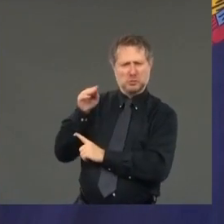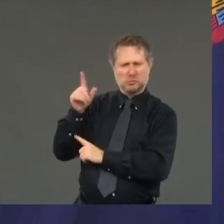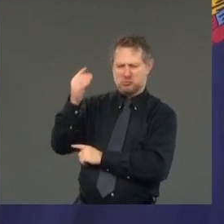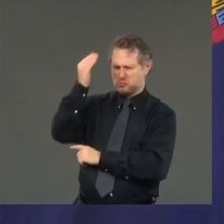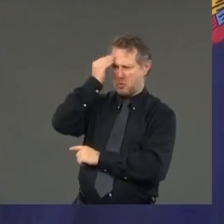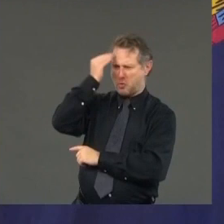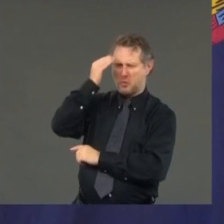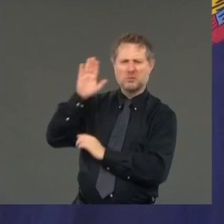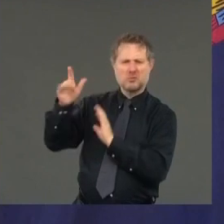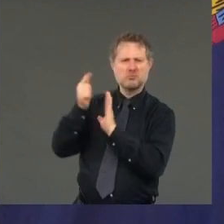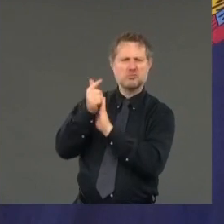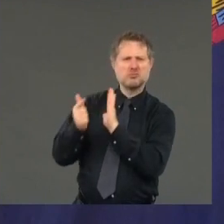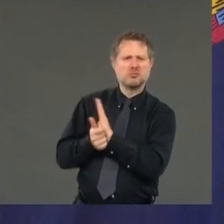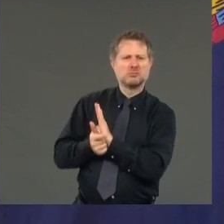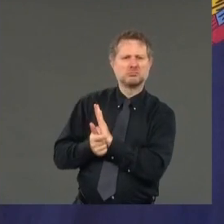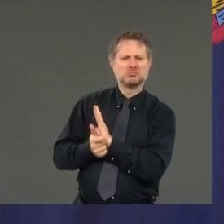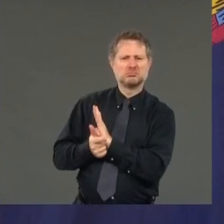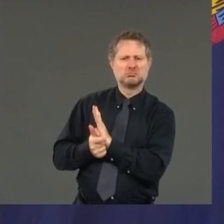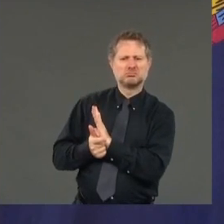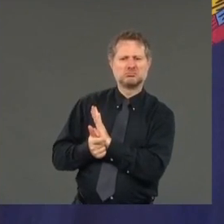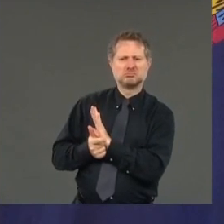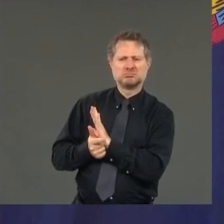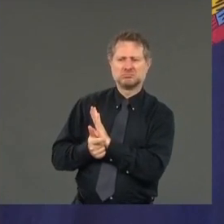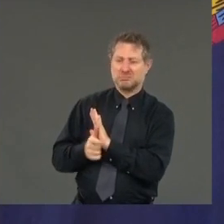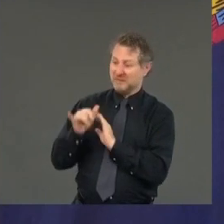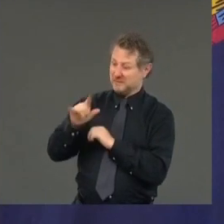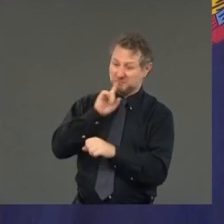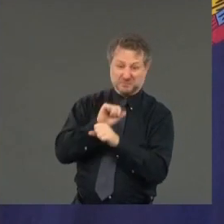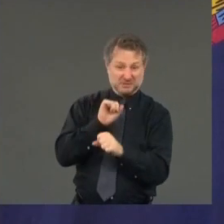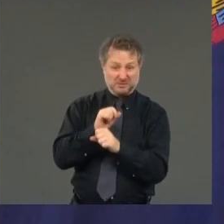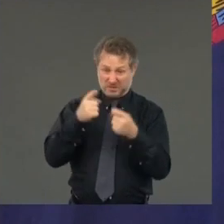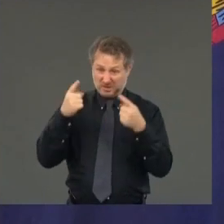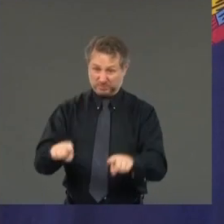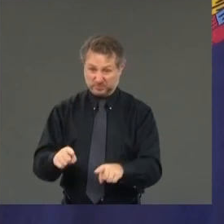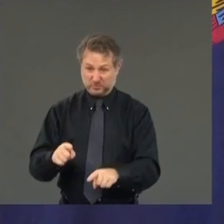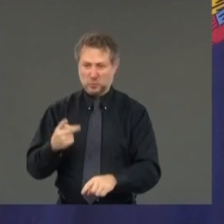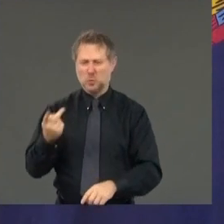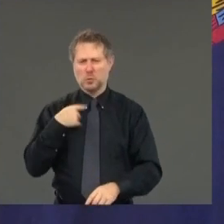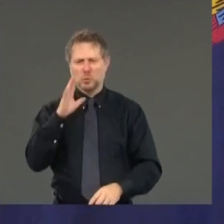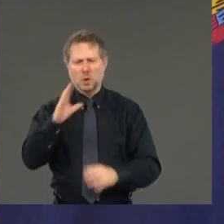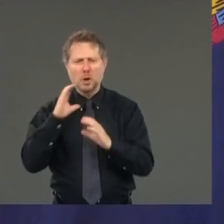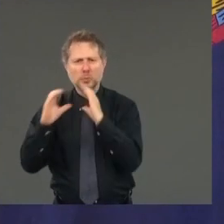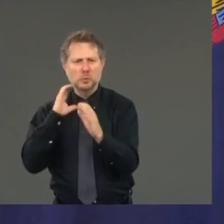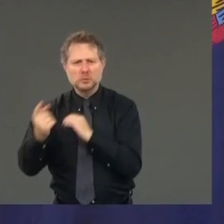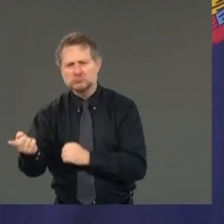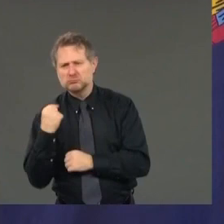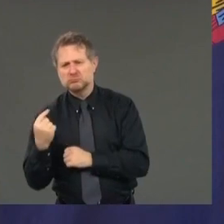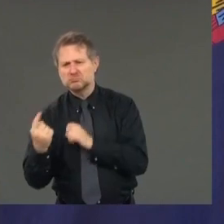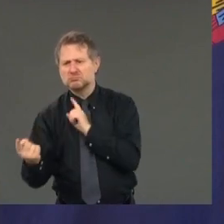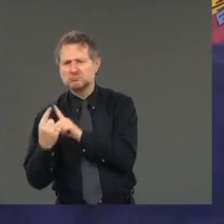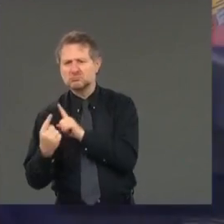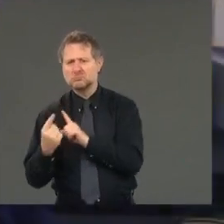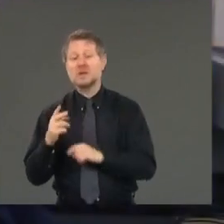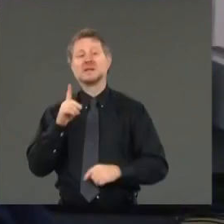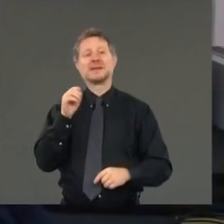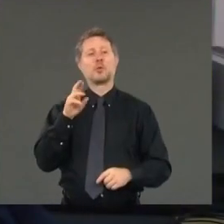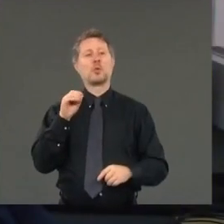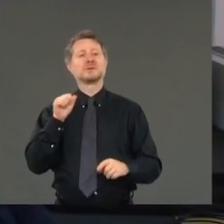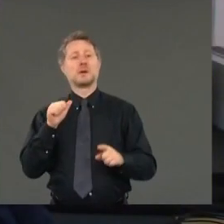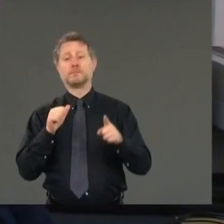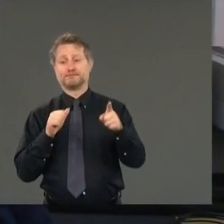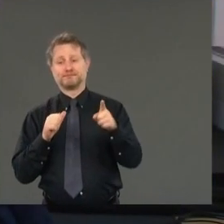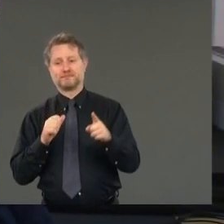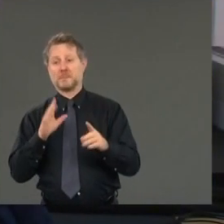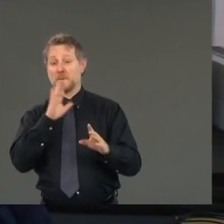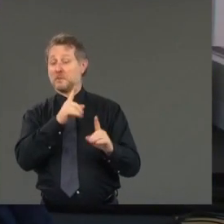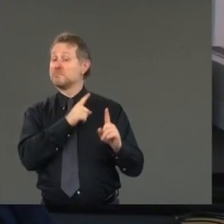situation. And if you had a situation like that, we would talk. But I think the governor's point is, and what Jim was trying to say, is that